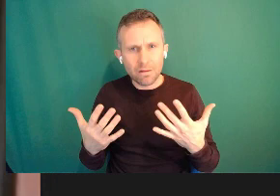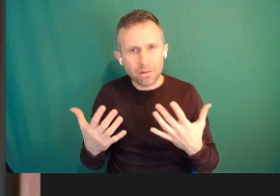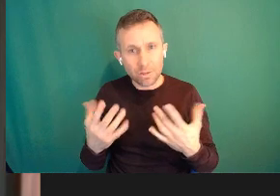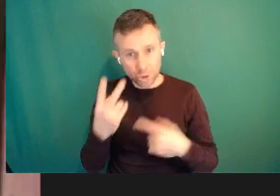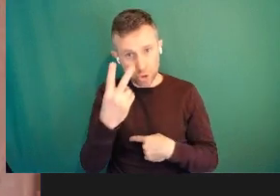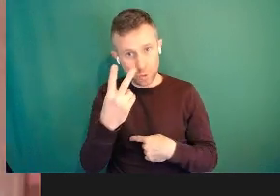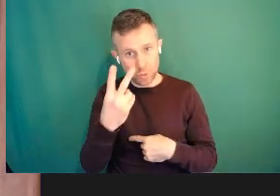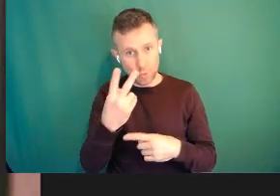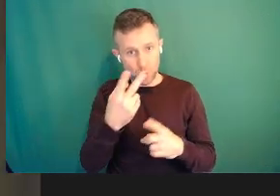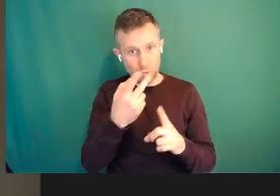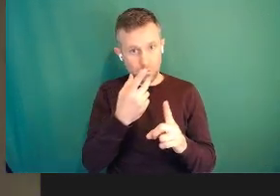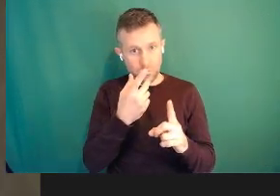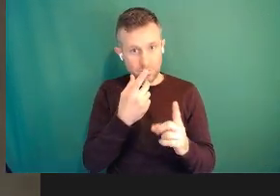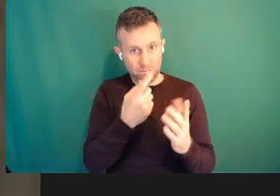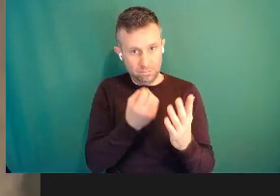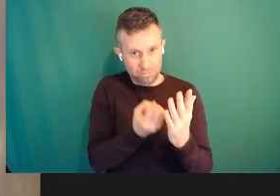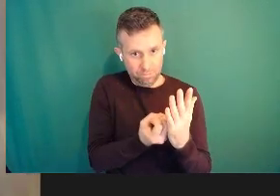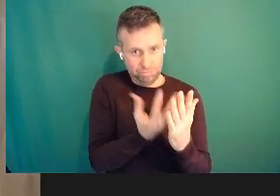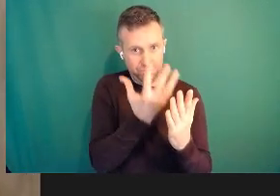torch out.